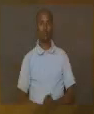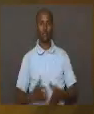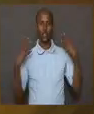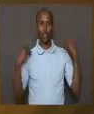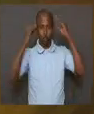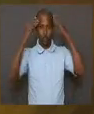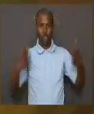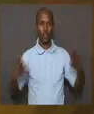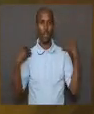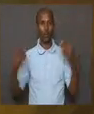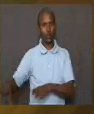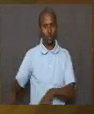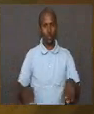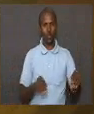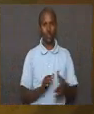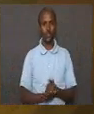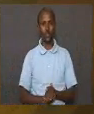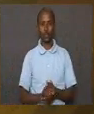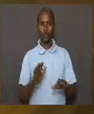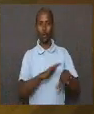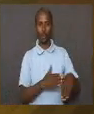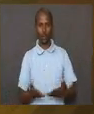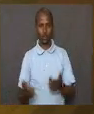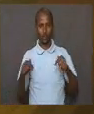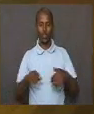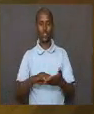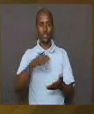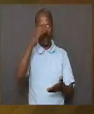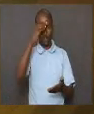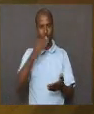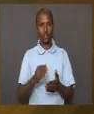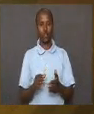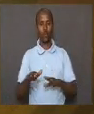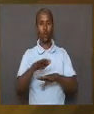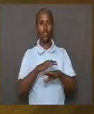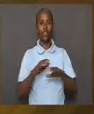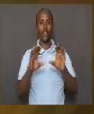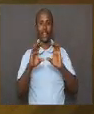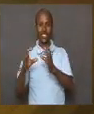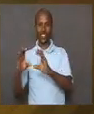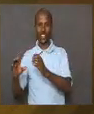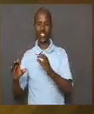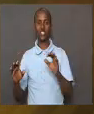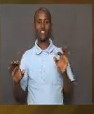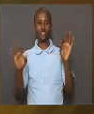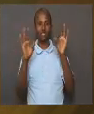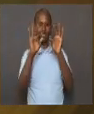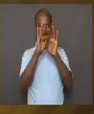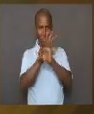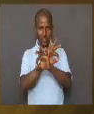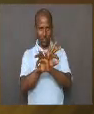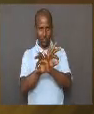Hello, teacher. Hello, students. Welcome to today's lesson on the classification